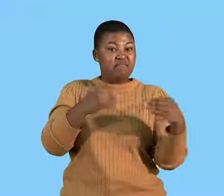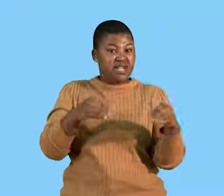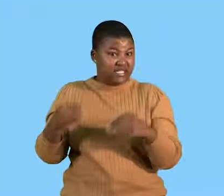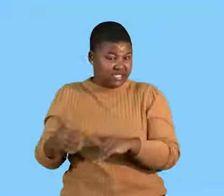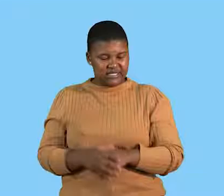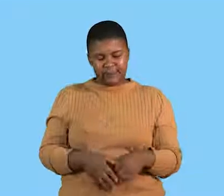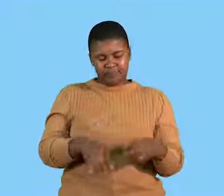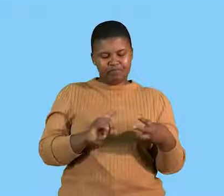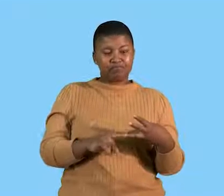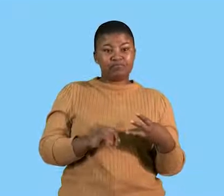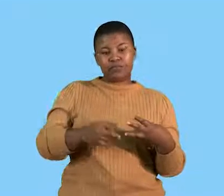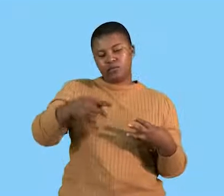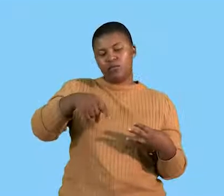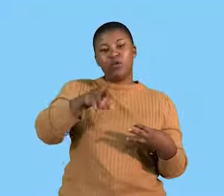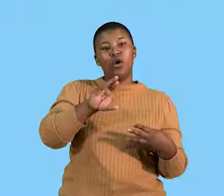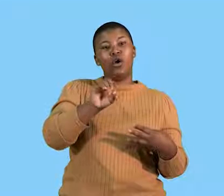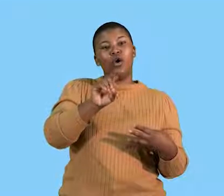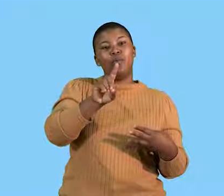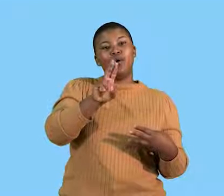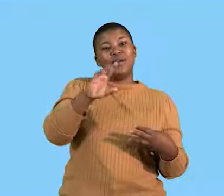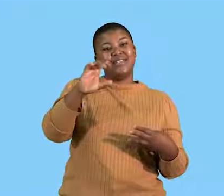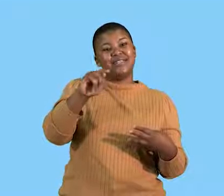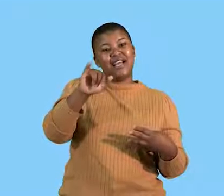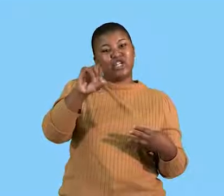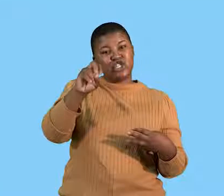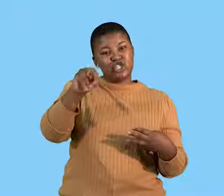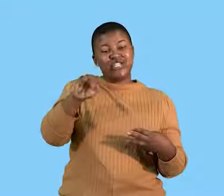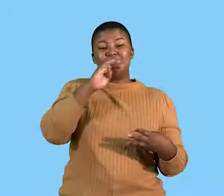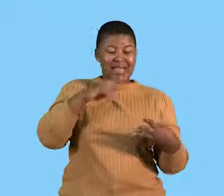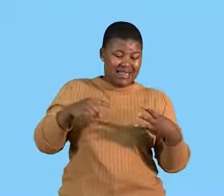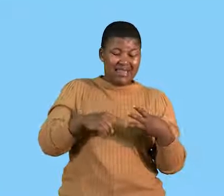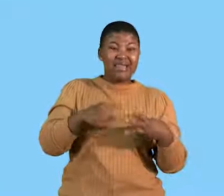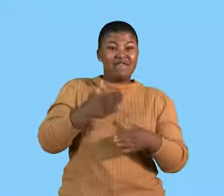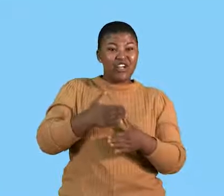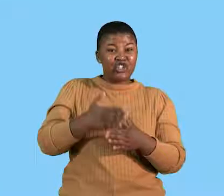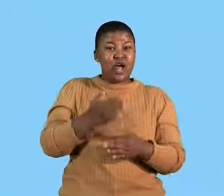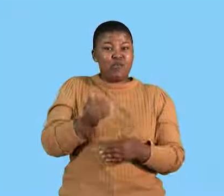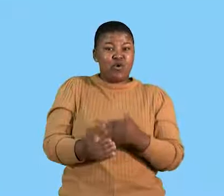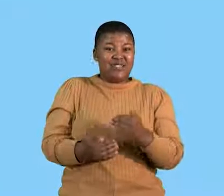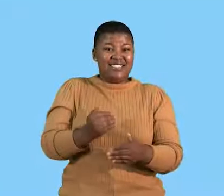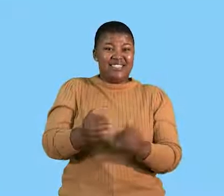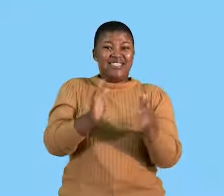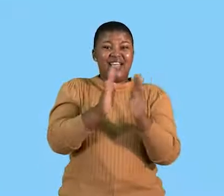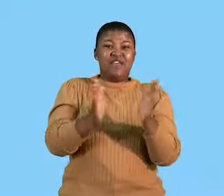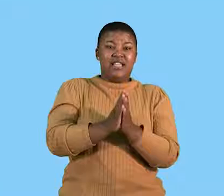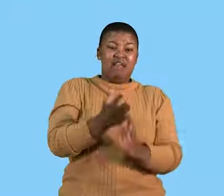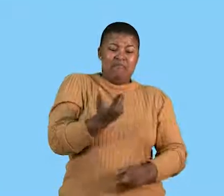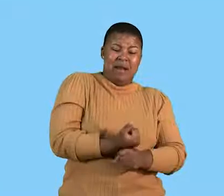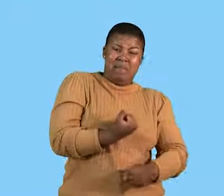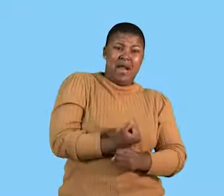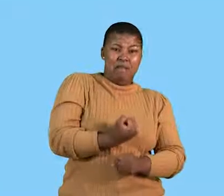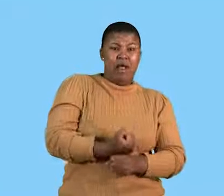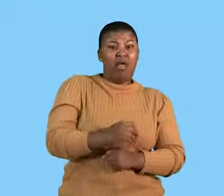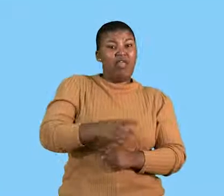next function is our production function, and they will process all raw materials into finished